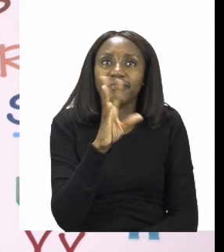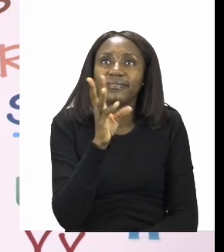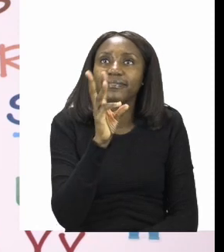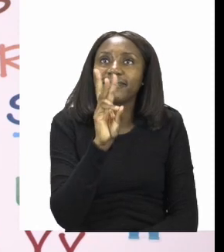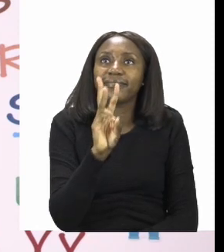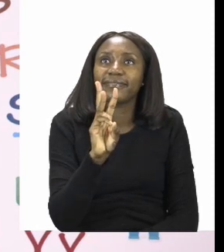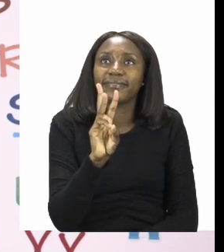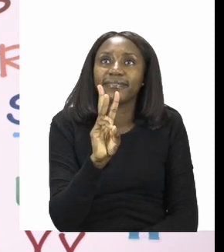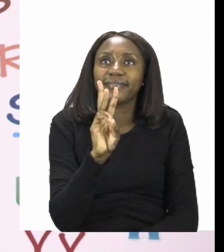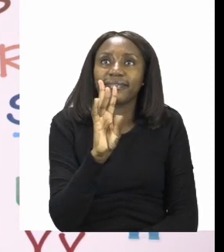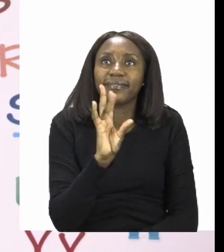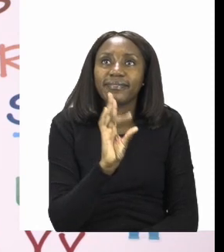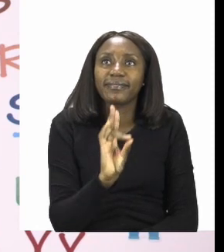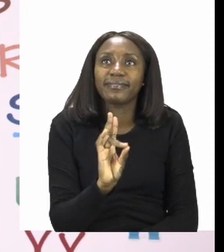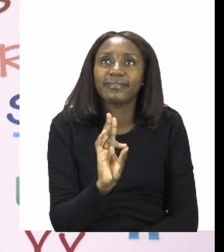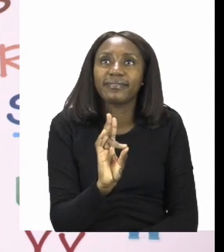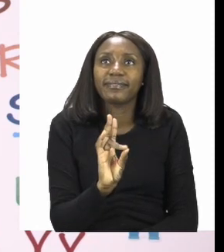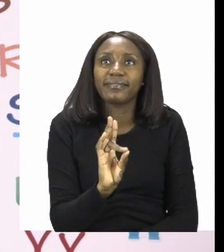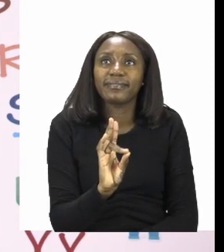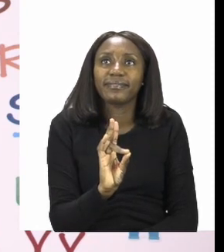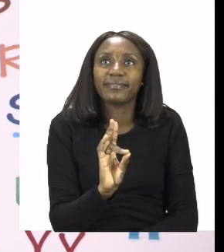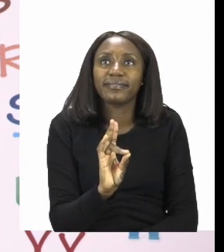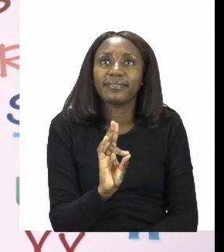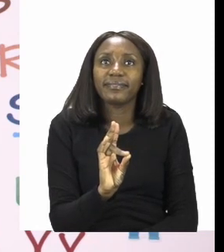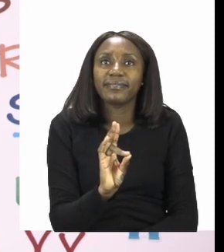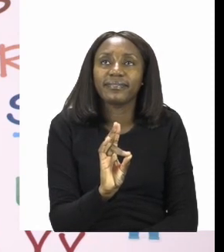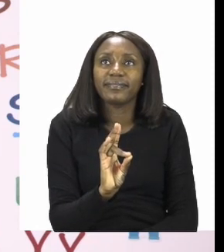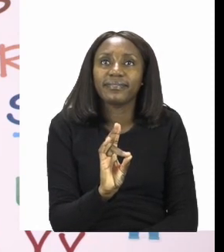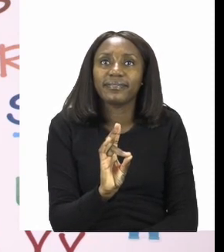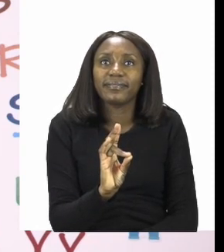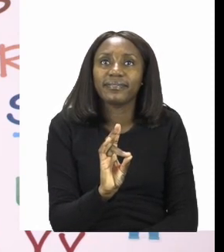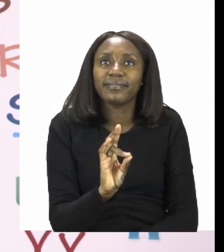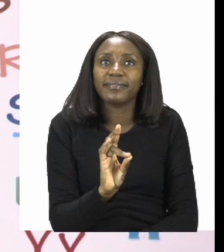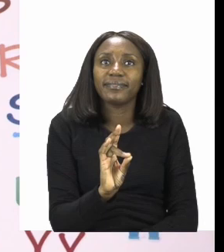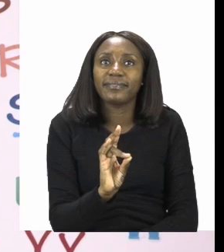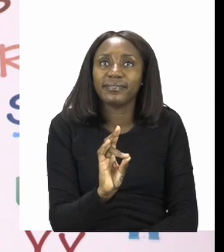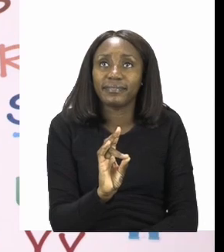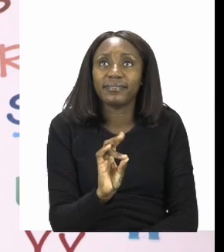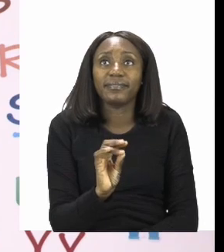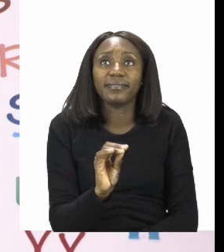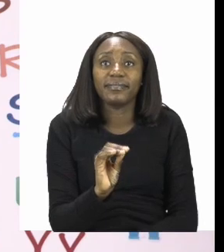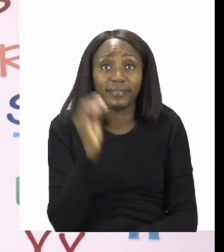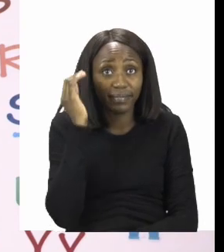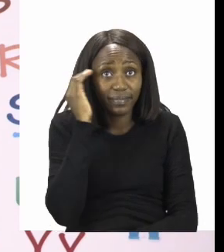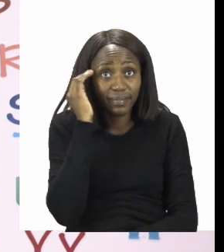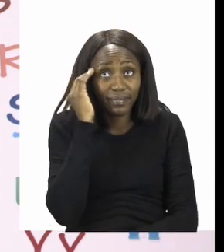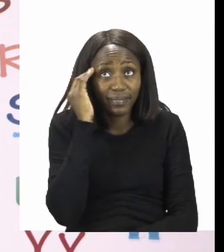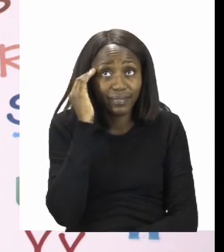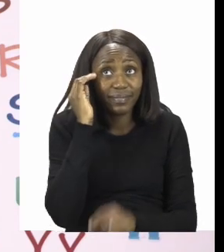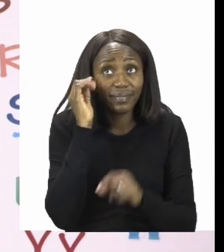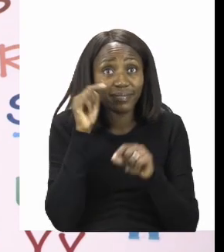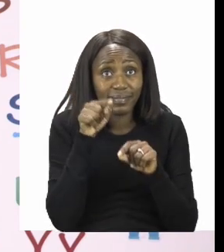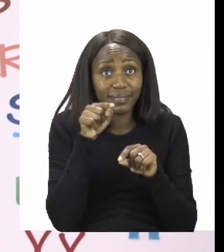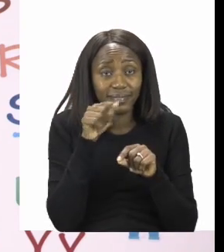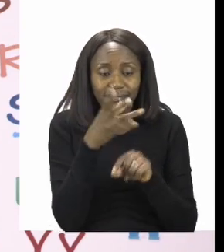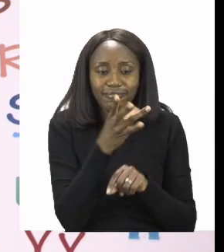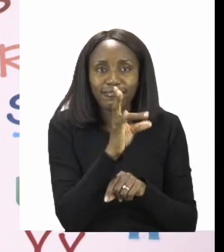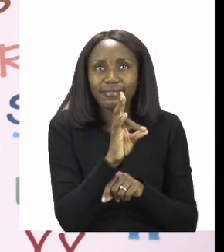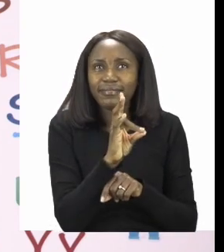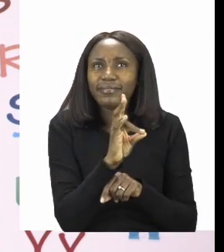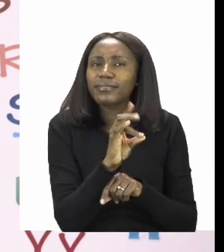5, 6, 7. So I can push these ones aside. Now, I need to